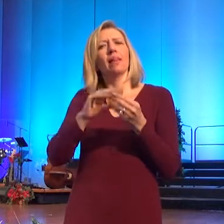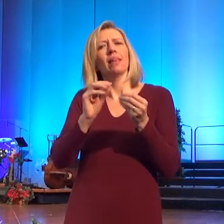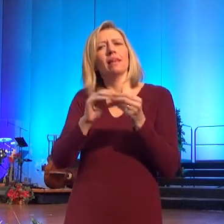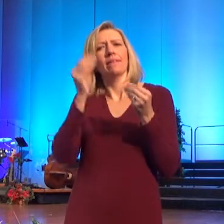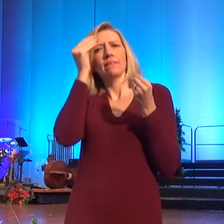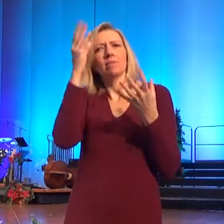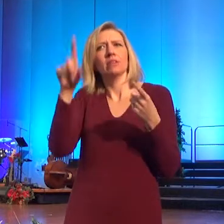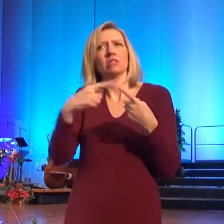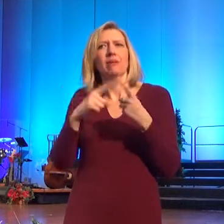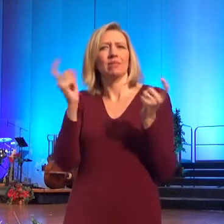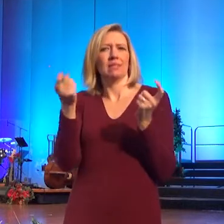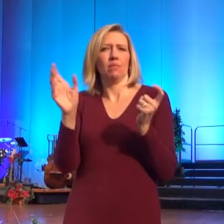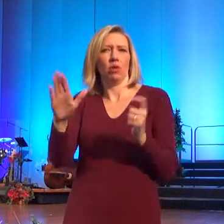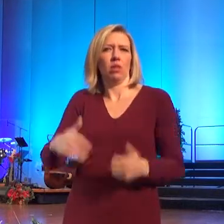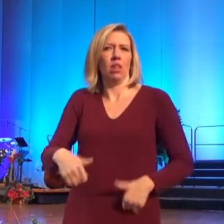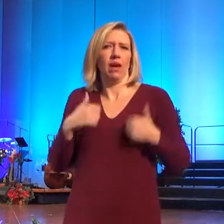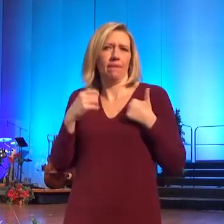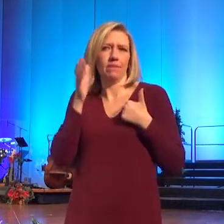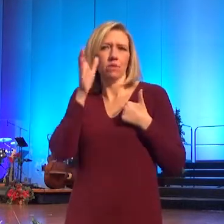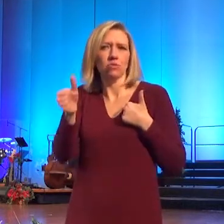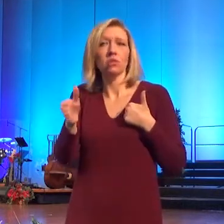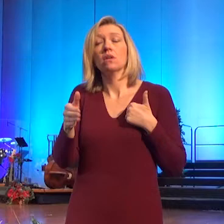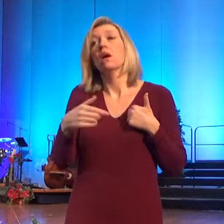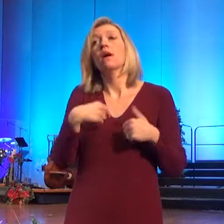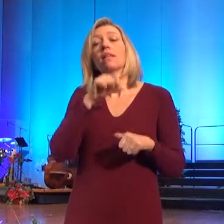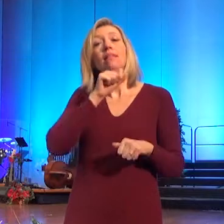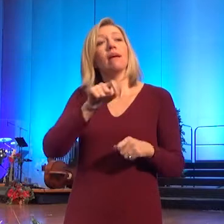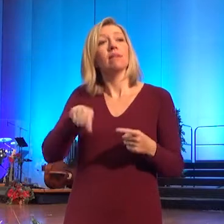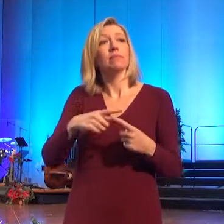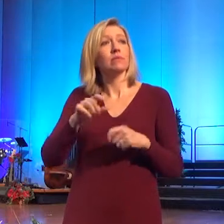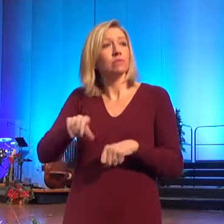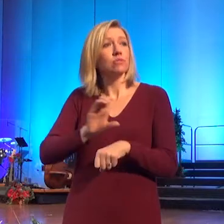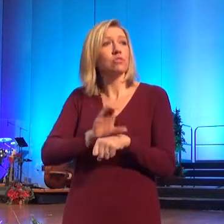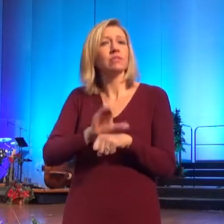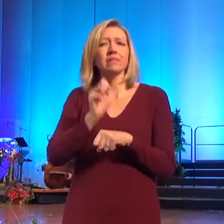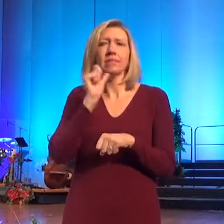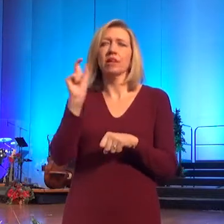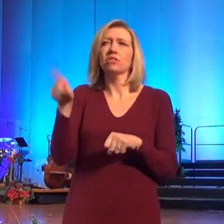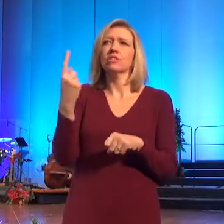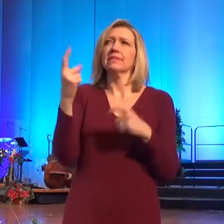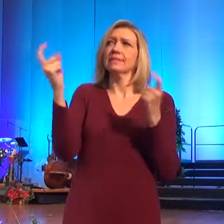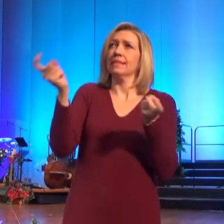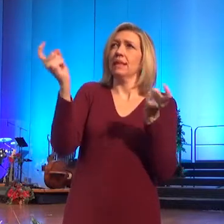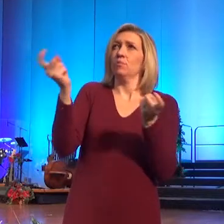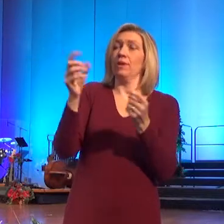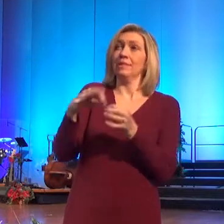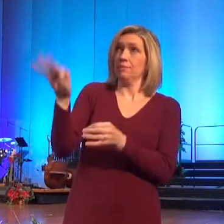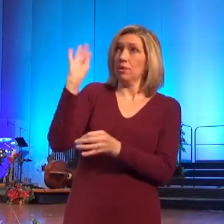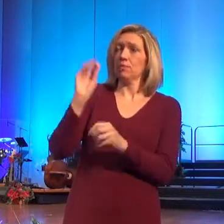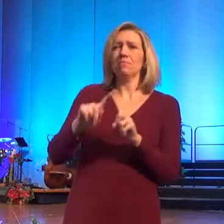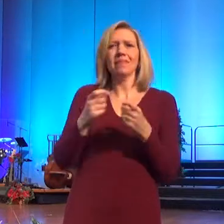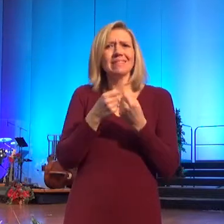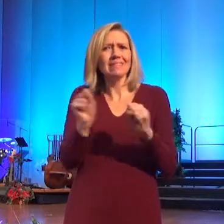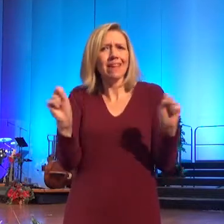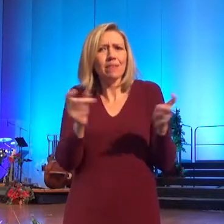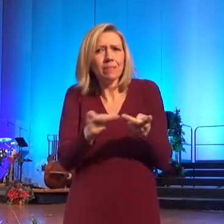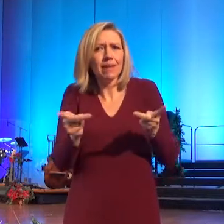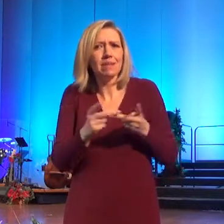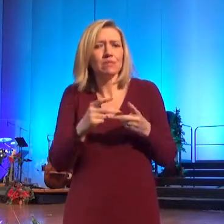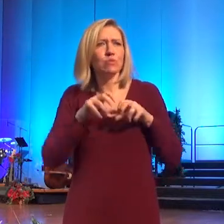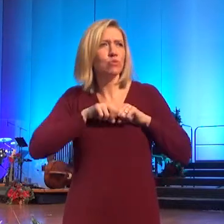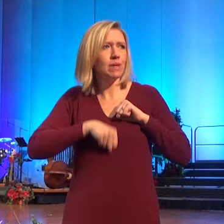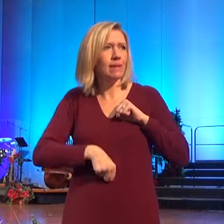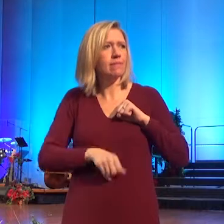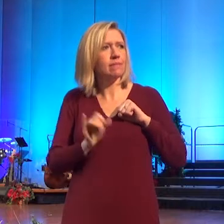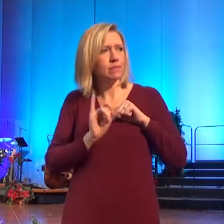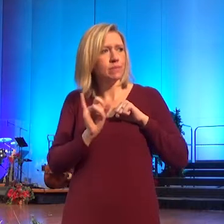so what I love about our church is it's not just a safe place to celebrate the Spirit, it's a safe place to grieve. It's a safe place when we need to